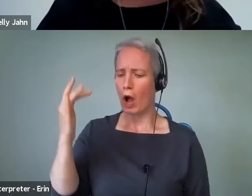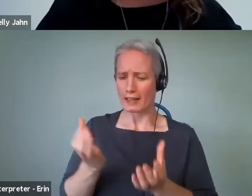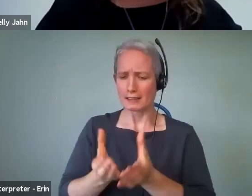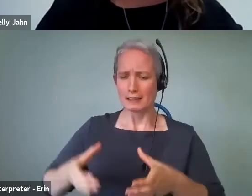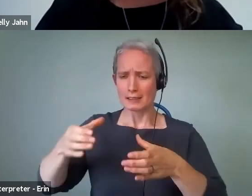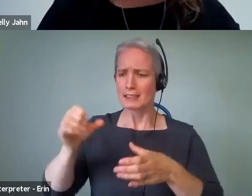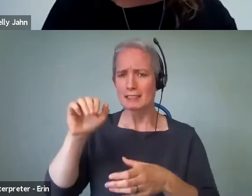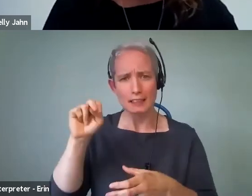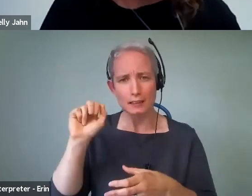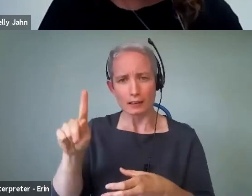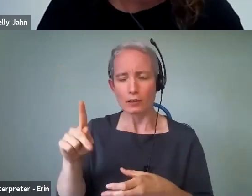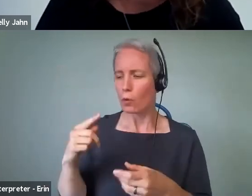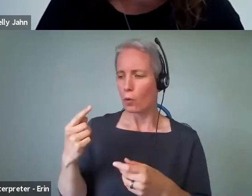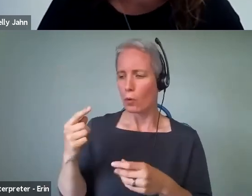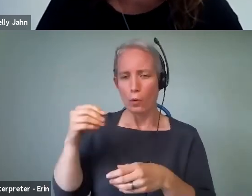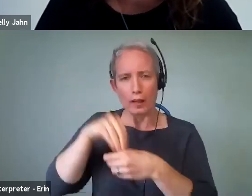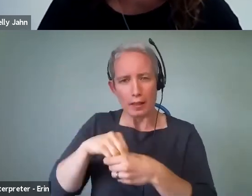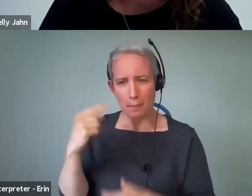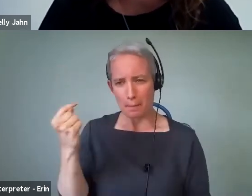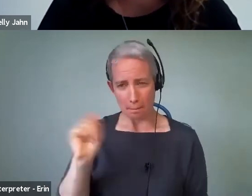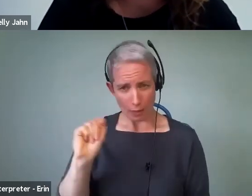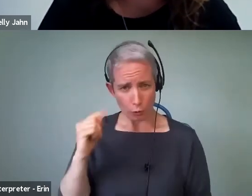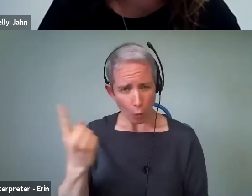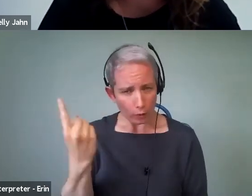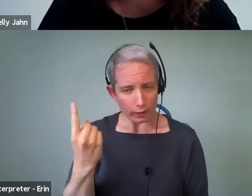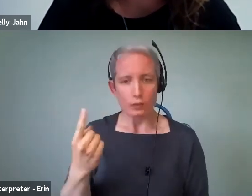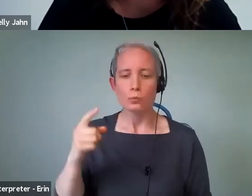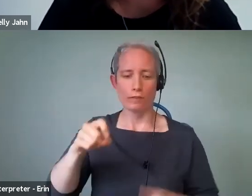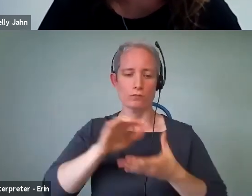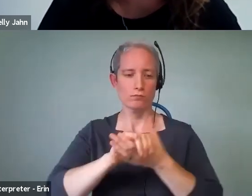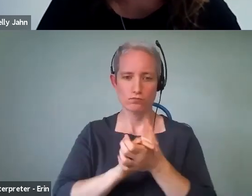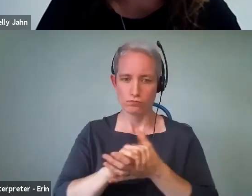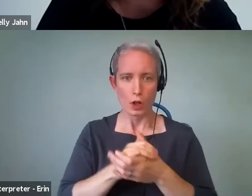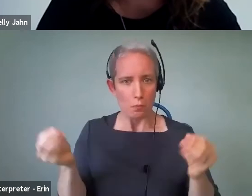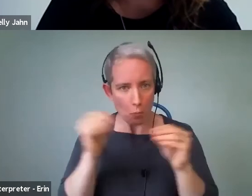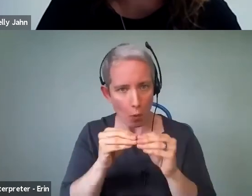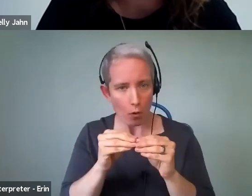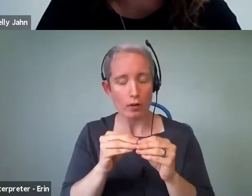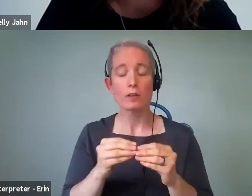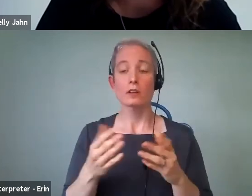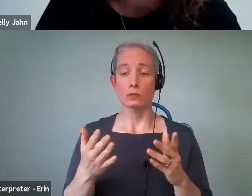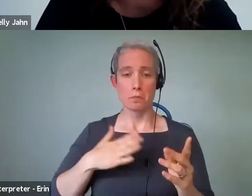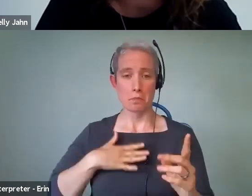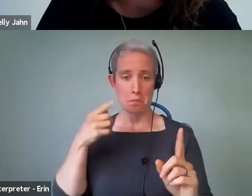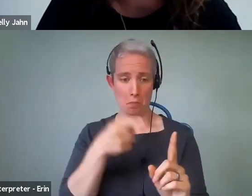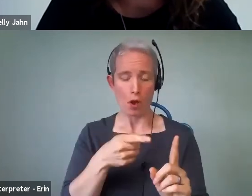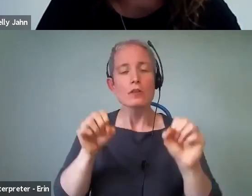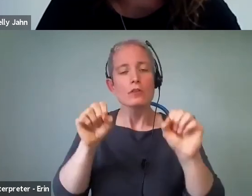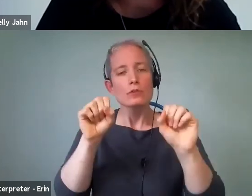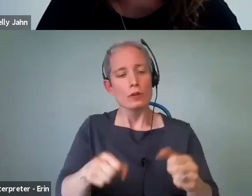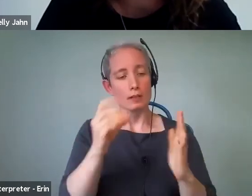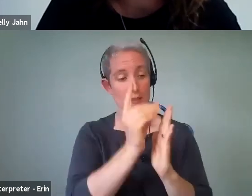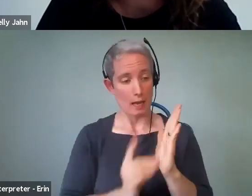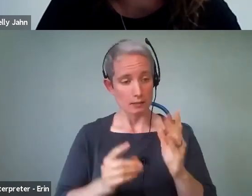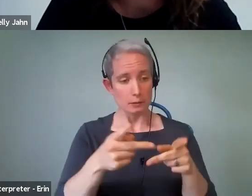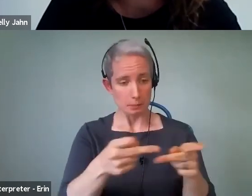washing hands more. Or I think a thought that comes to my mind is you can design a space and the design intent is